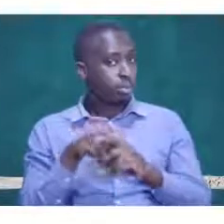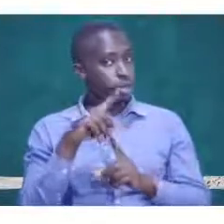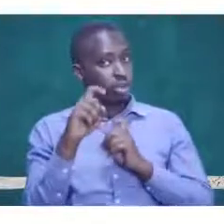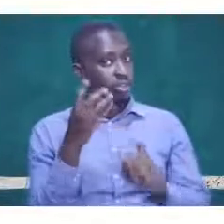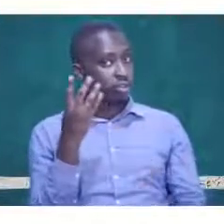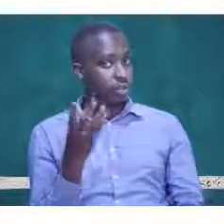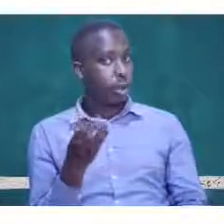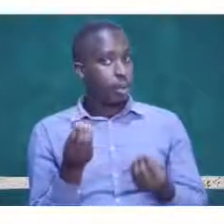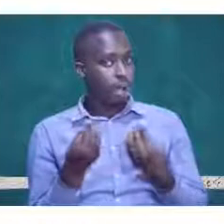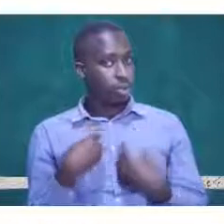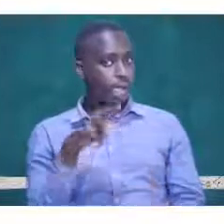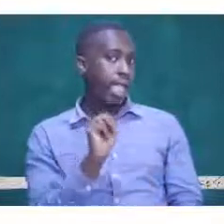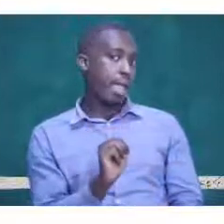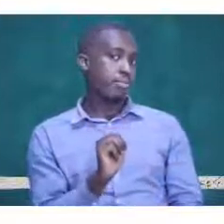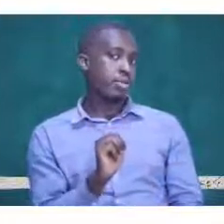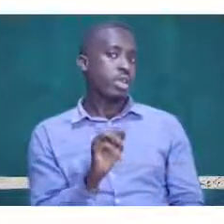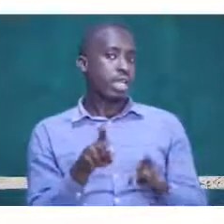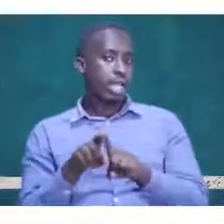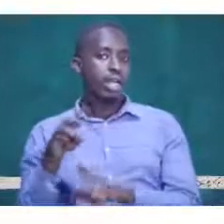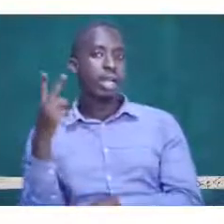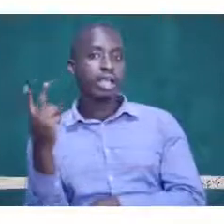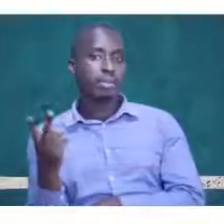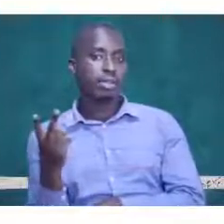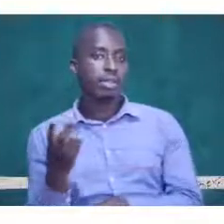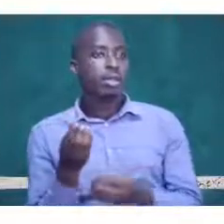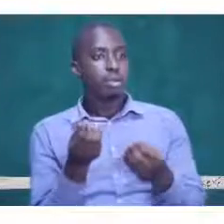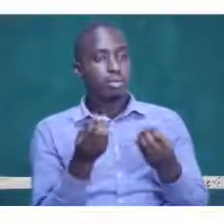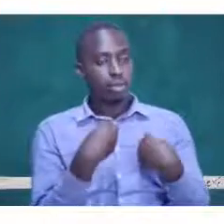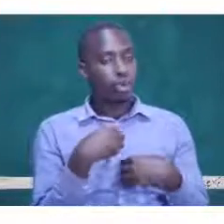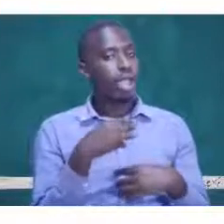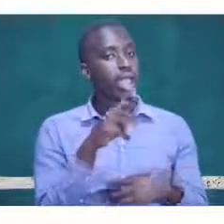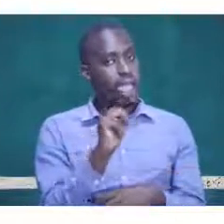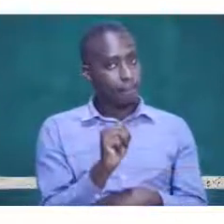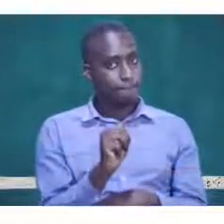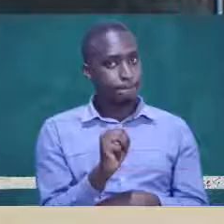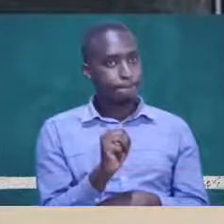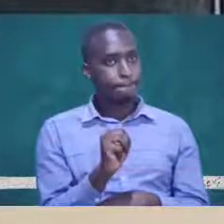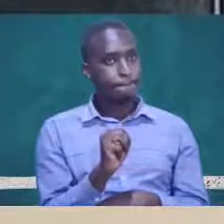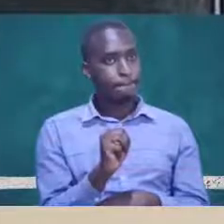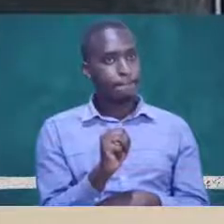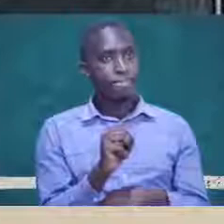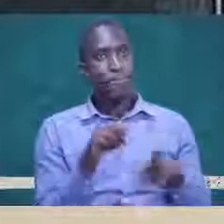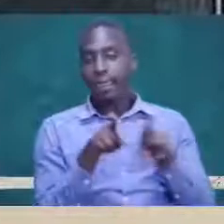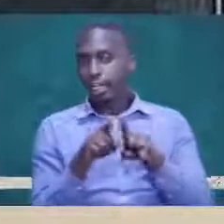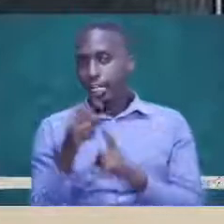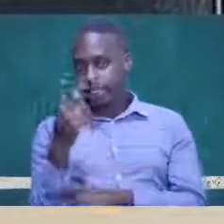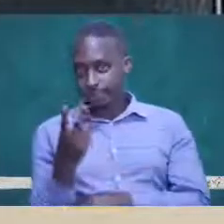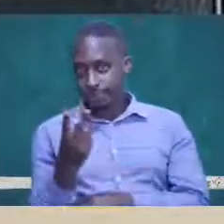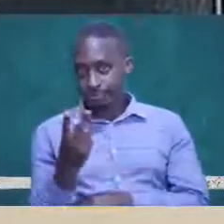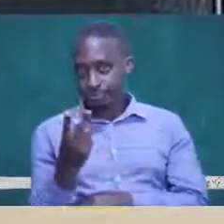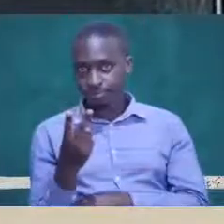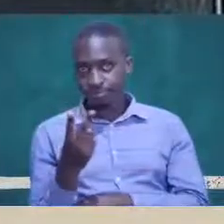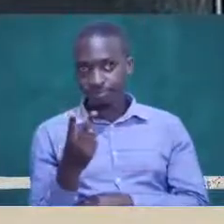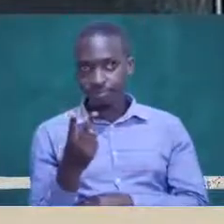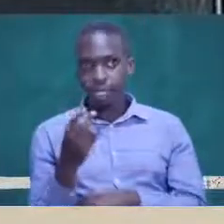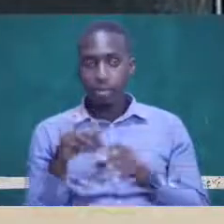we are given the multiplier, which is 2. We are given multiplier. The multiplier is 2. We are given